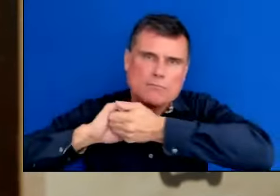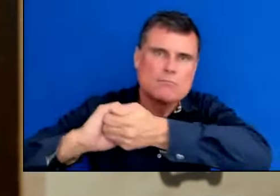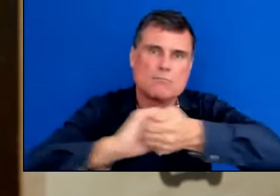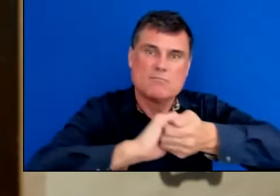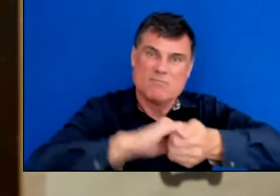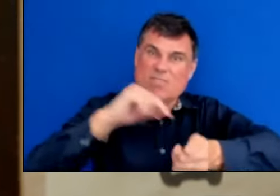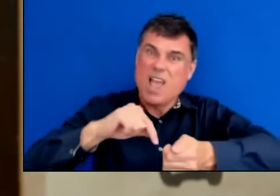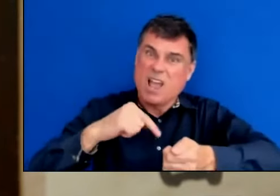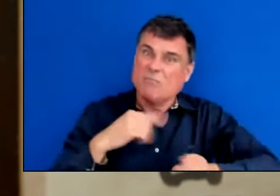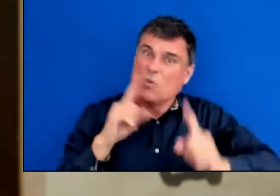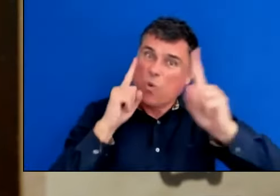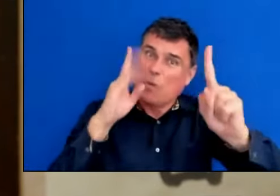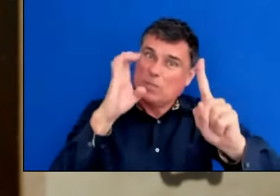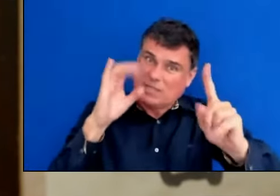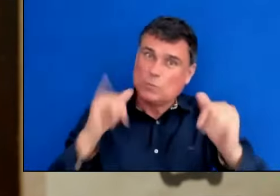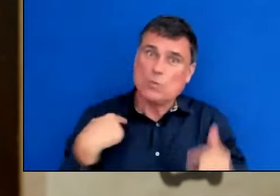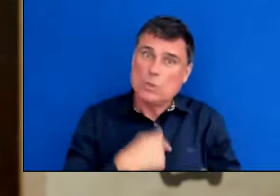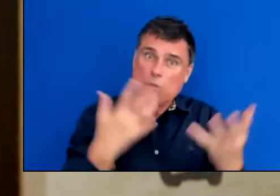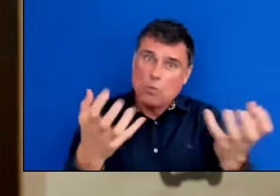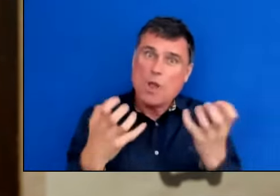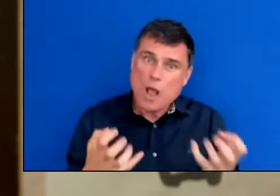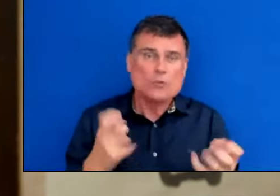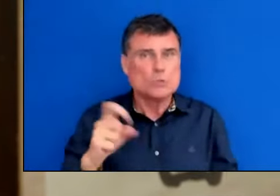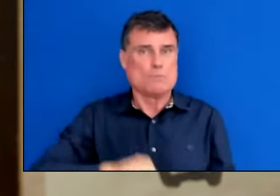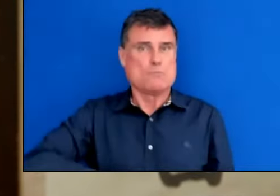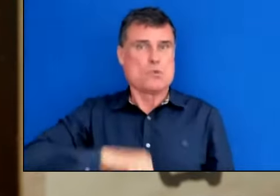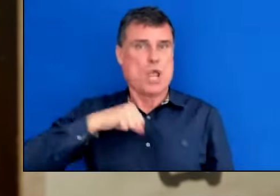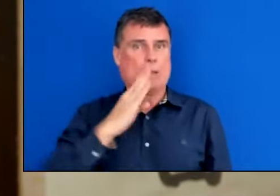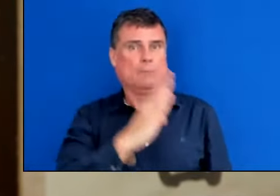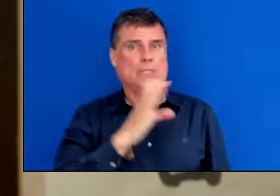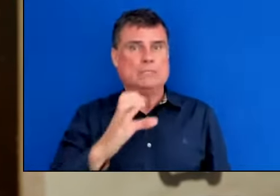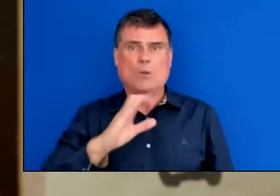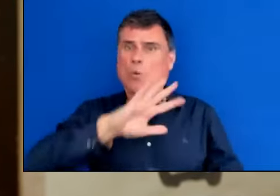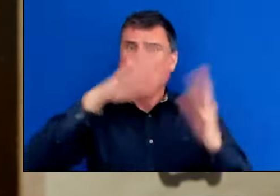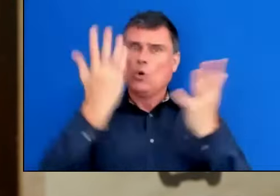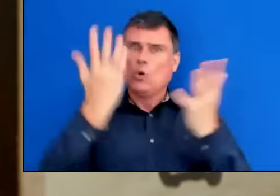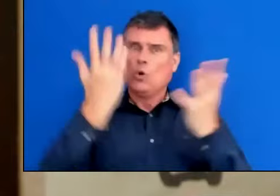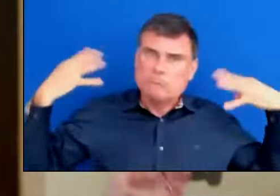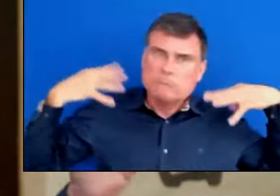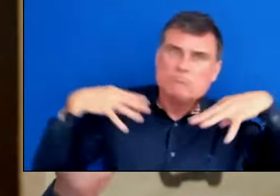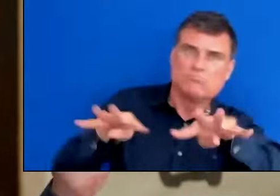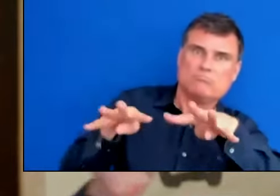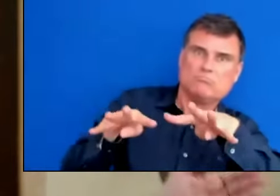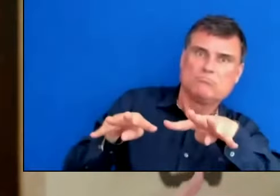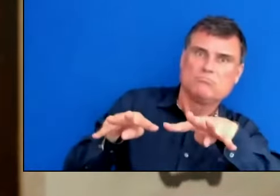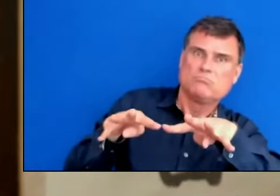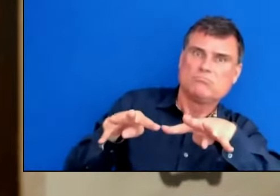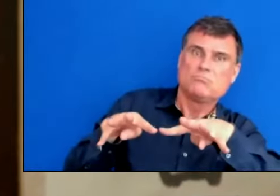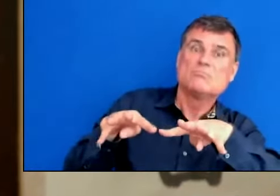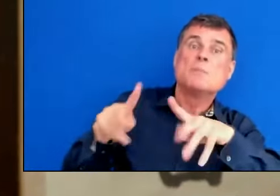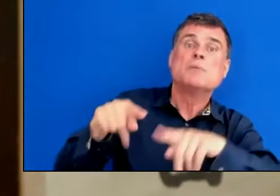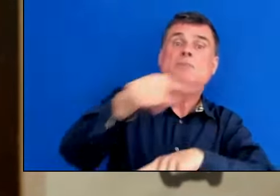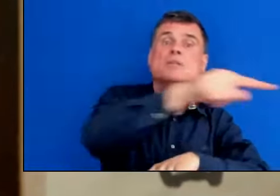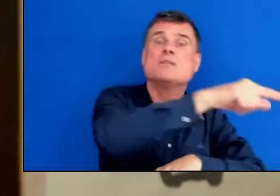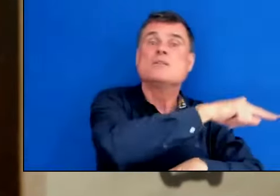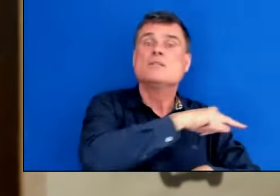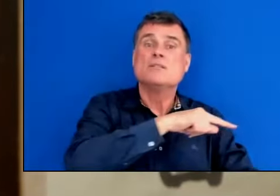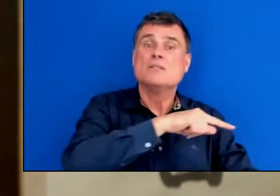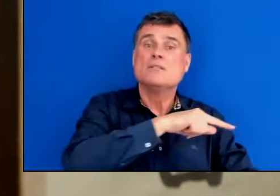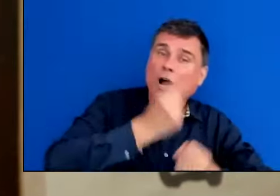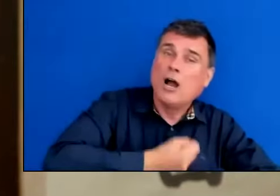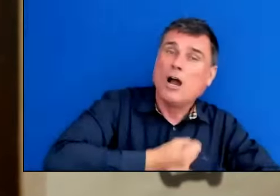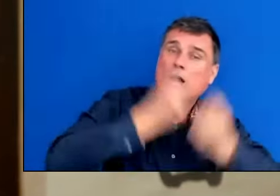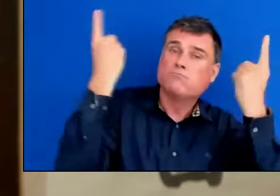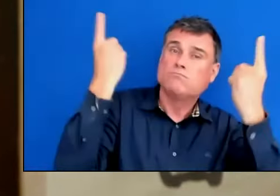That's the British Columbia all of us want. That's the British Columbia I'm proud to be part of. And I know everyone in this room, everyone on live streams across the province,